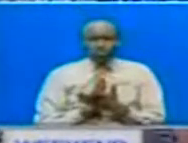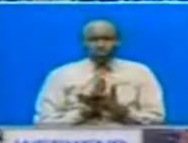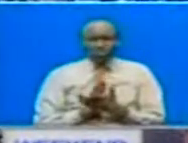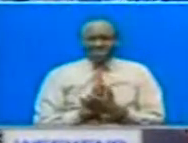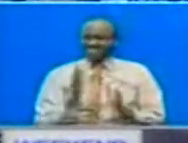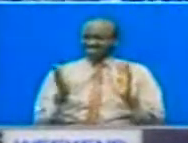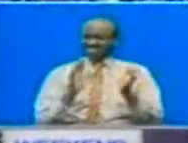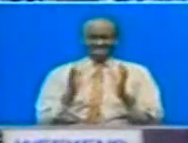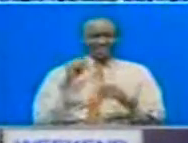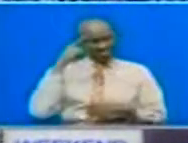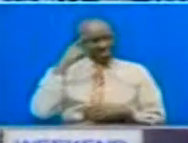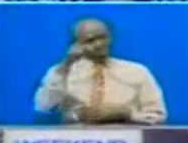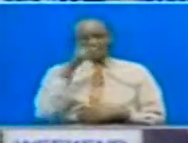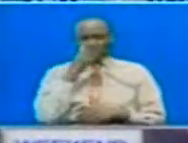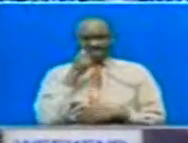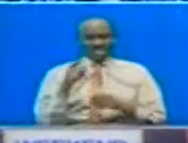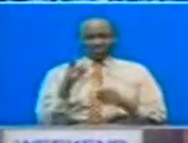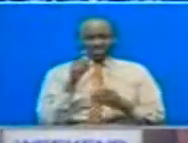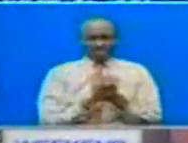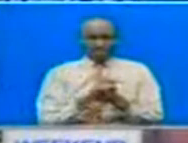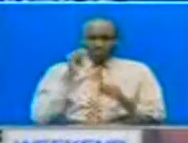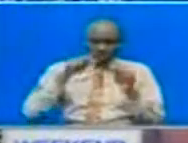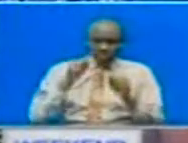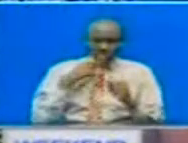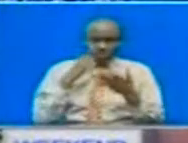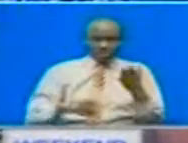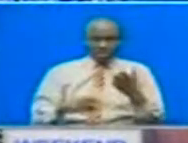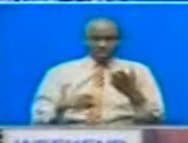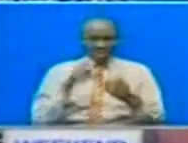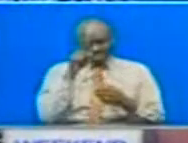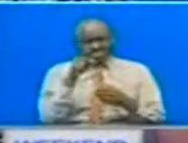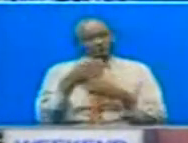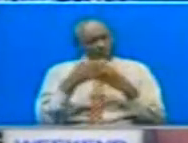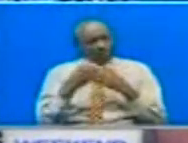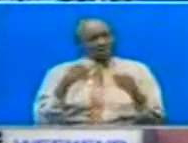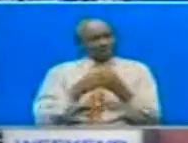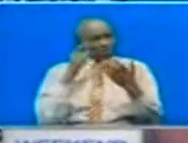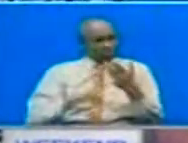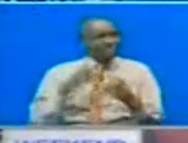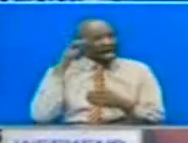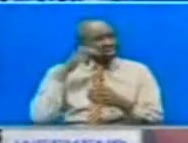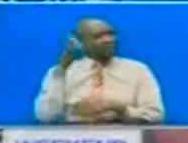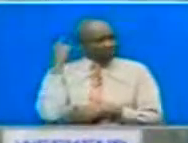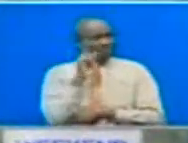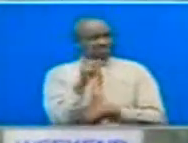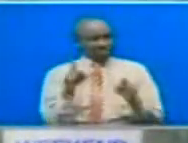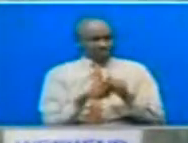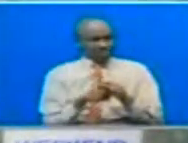Well, I think you can do that as well. Which reminds me, this almost sounds like I've heard this before.